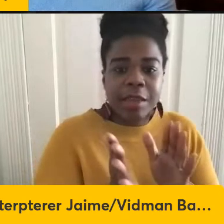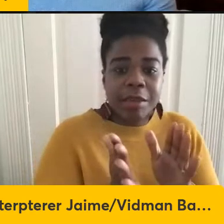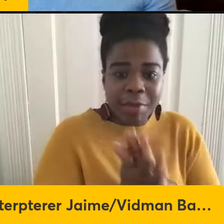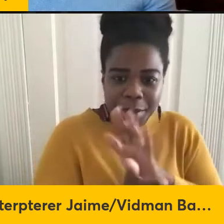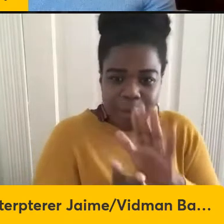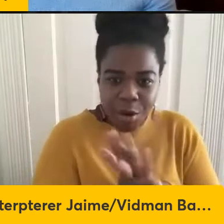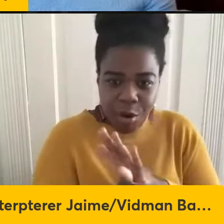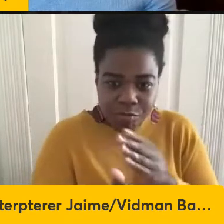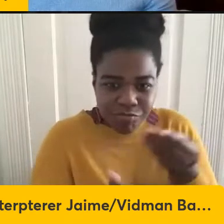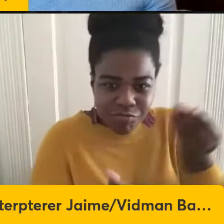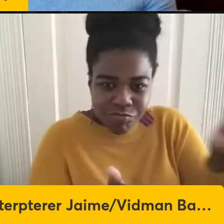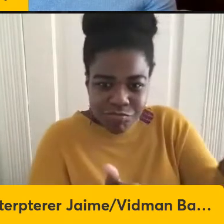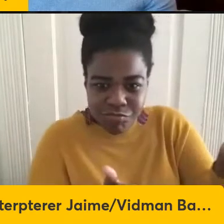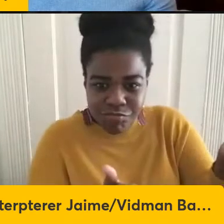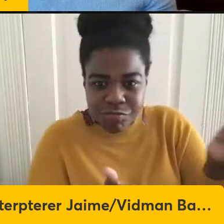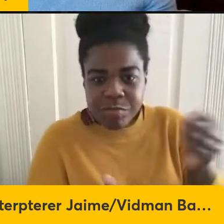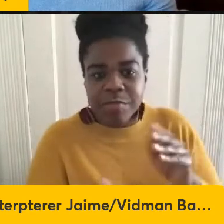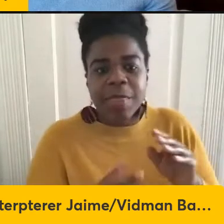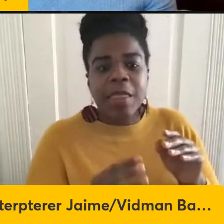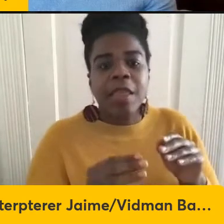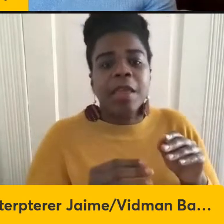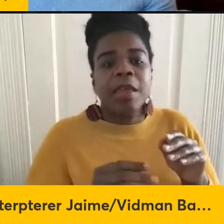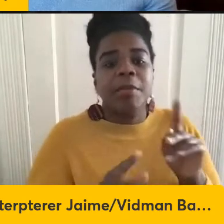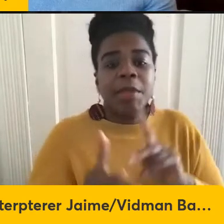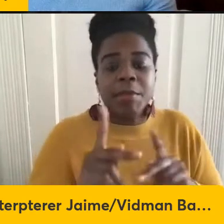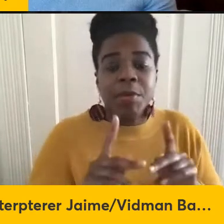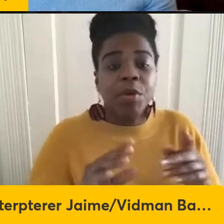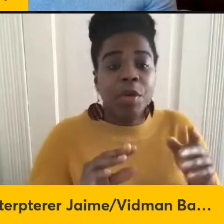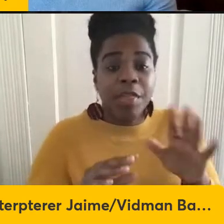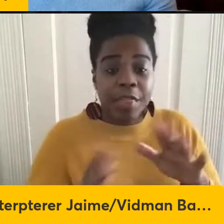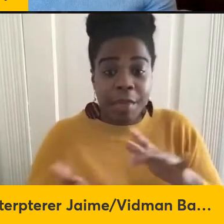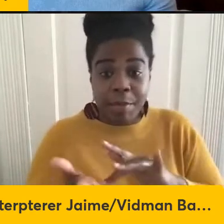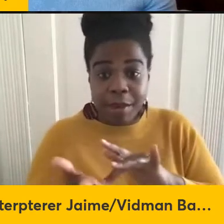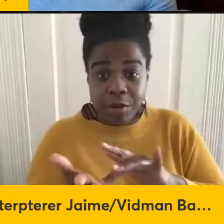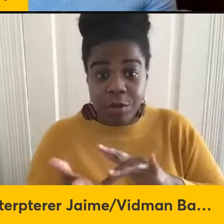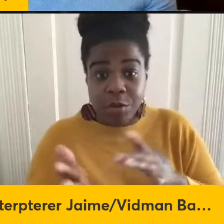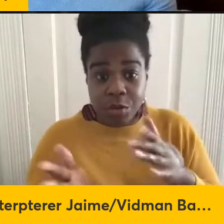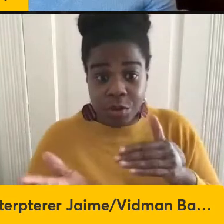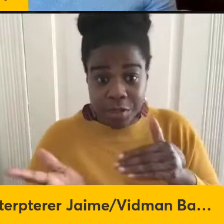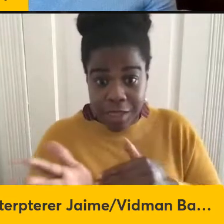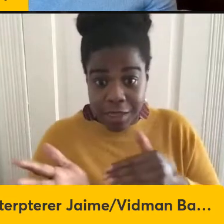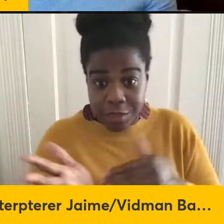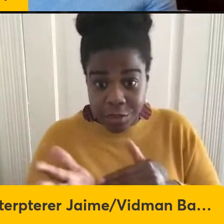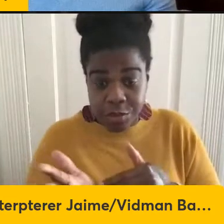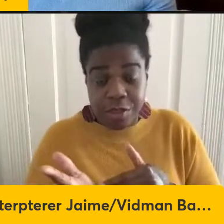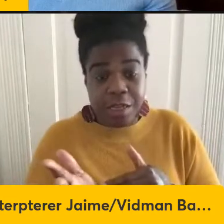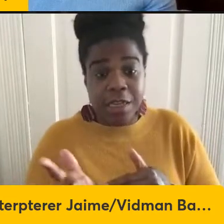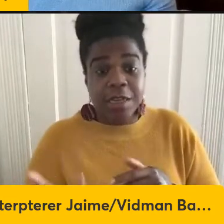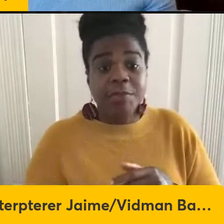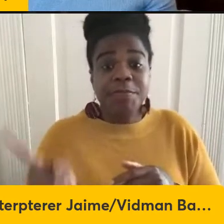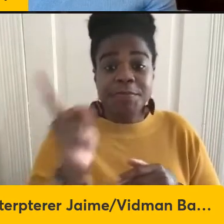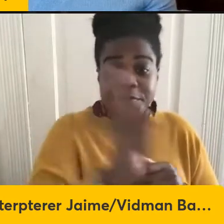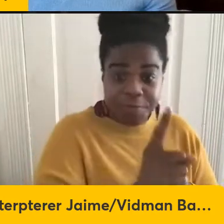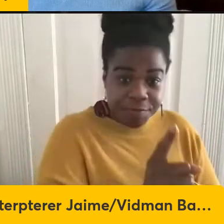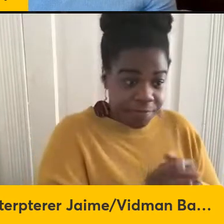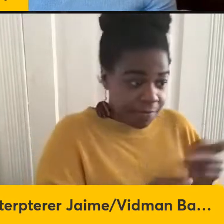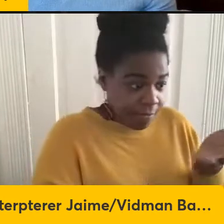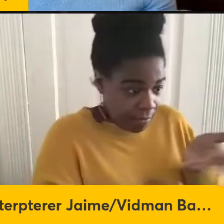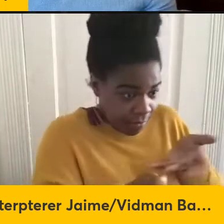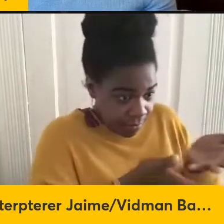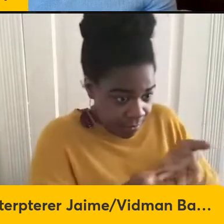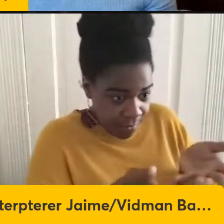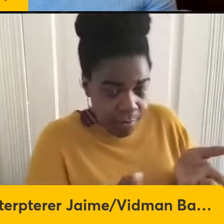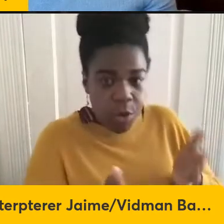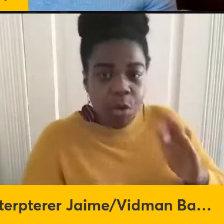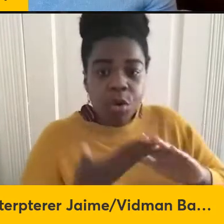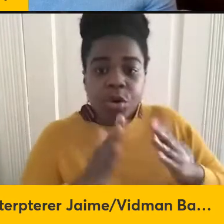important for people to kind of speak to the medical professionals, to speak to people, or go to community groups to try and find the